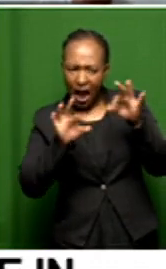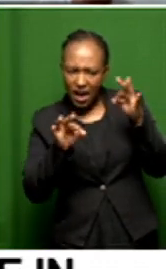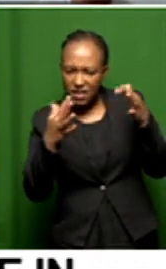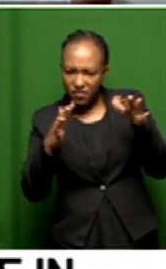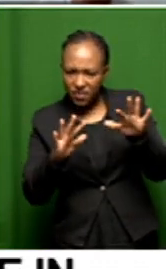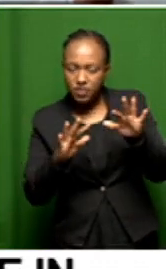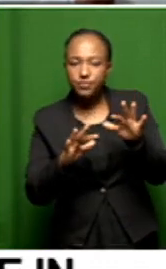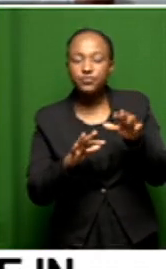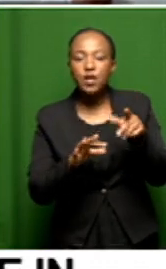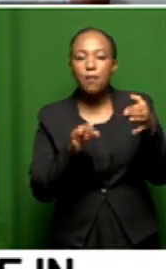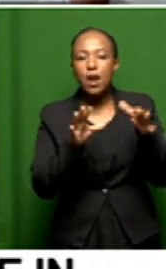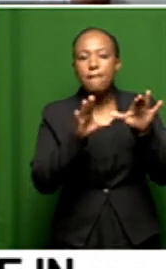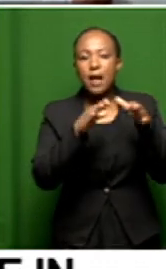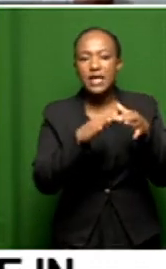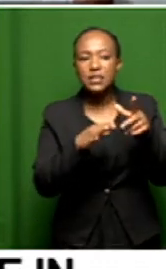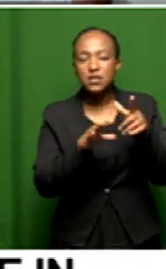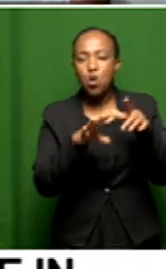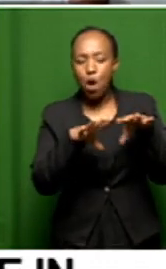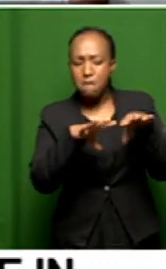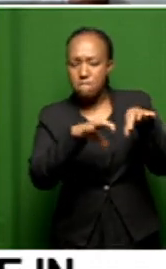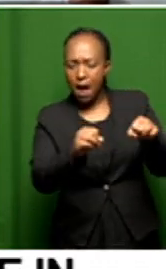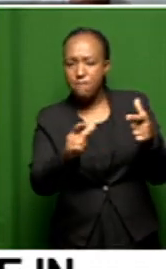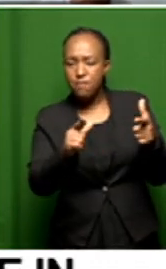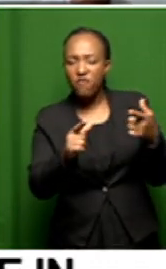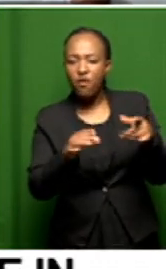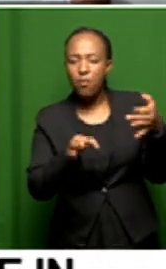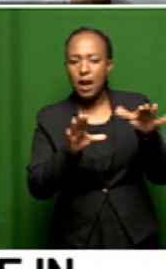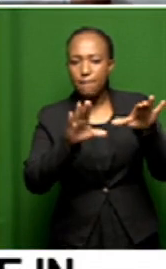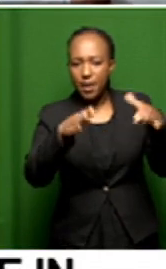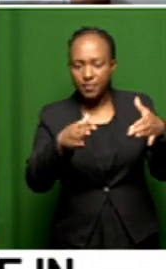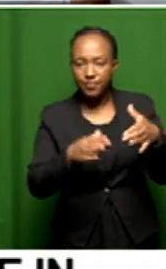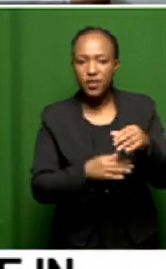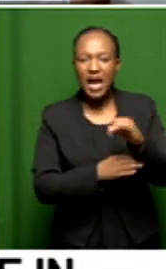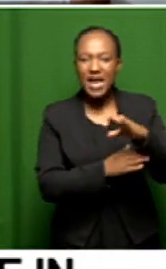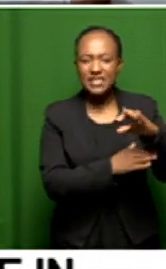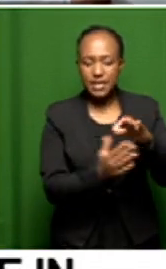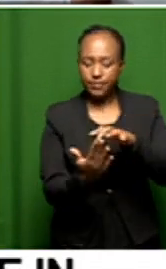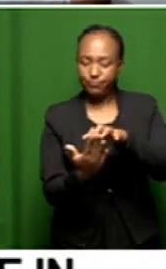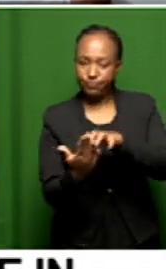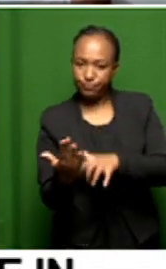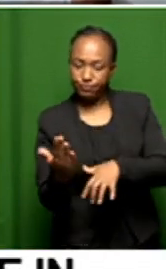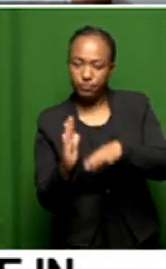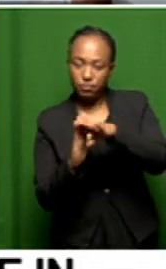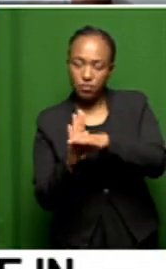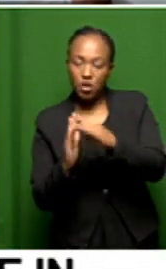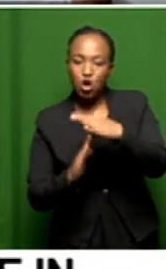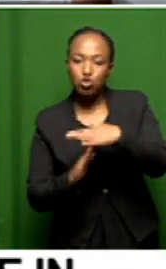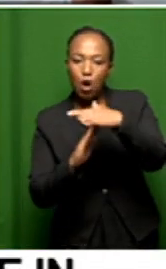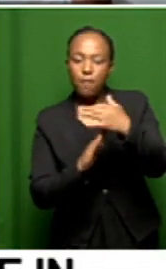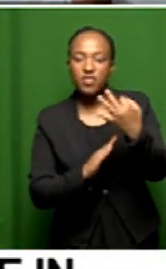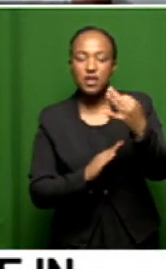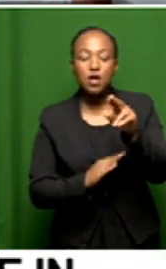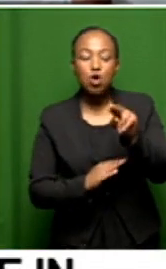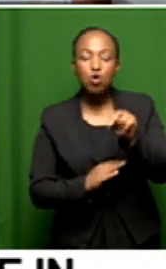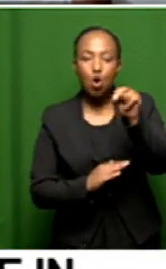are dominated by a certain political party. And I can tell you that on the list, IEC list, in the top three, like in the